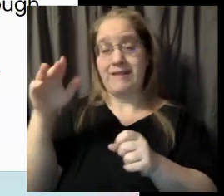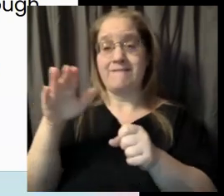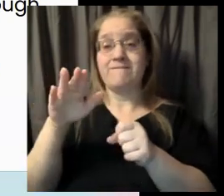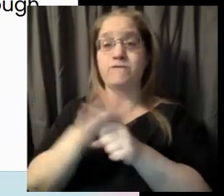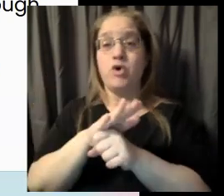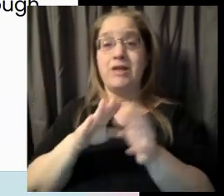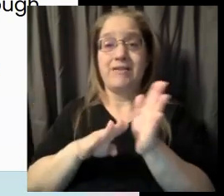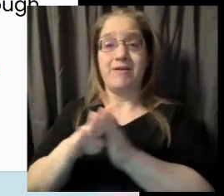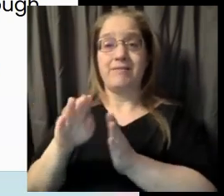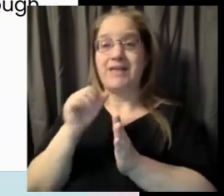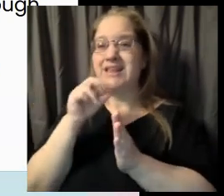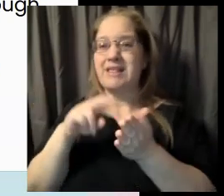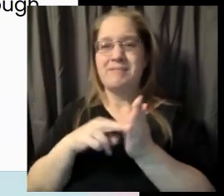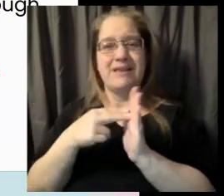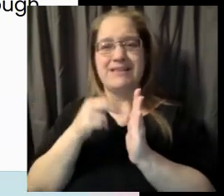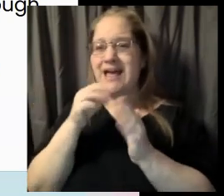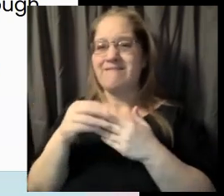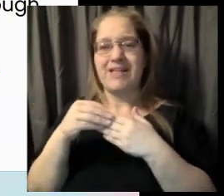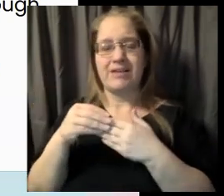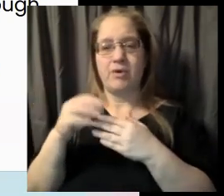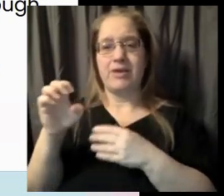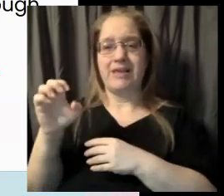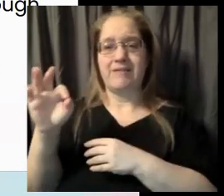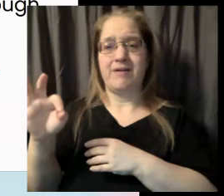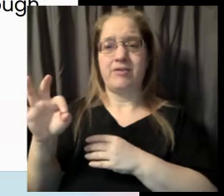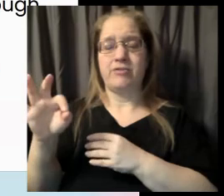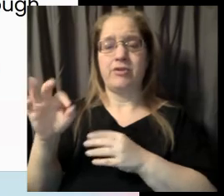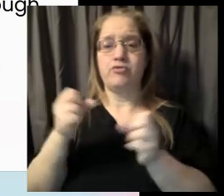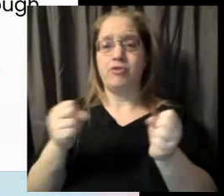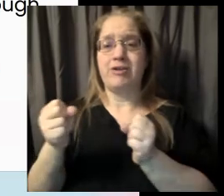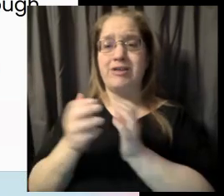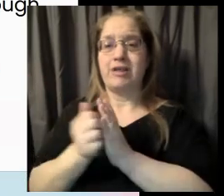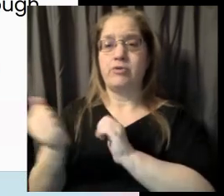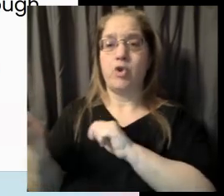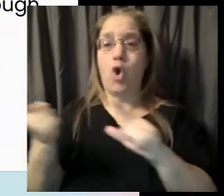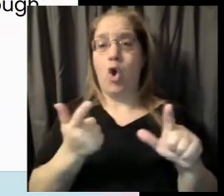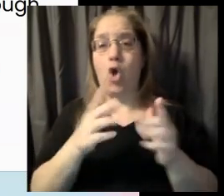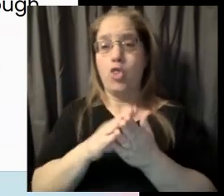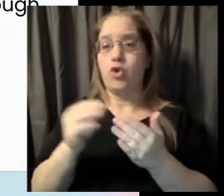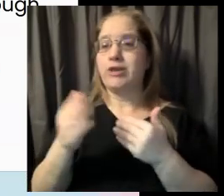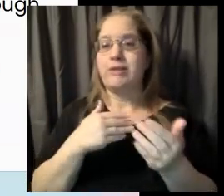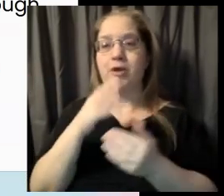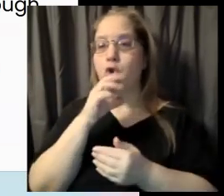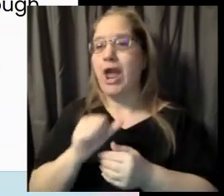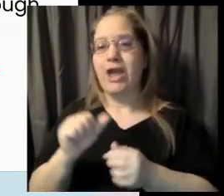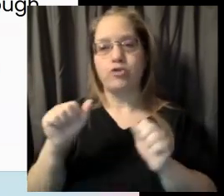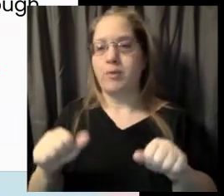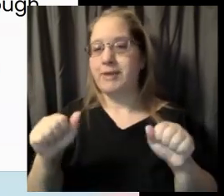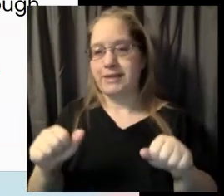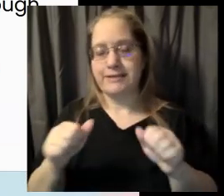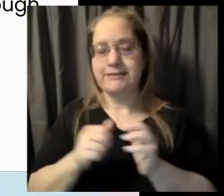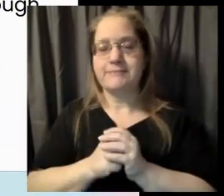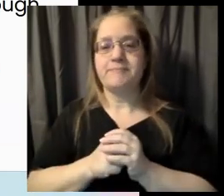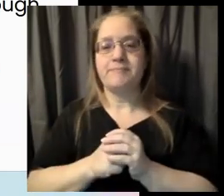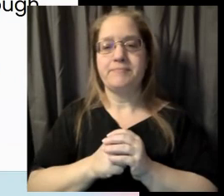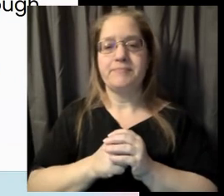brain isn't flexible. So executive function strategies are skills we can all learn, no matter our age or our abilities. And everyone